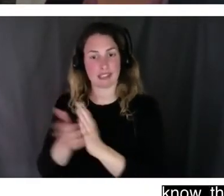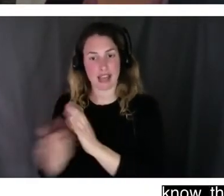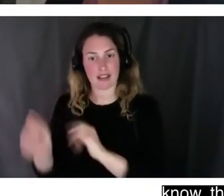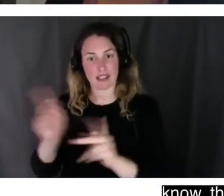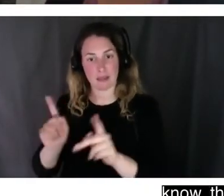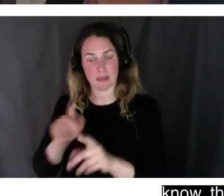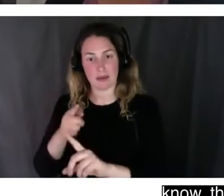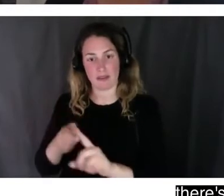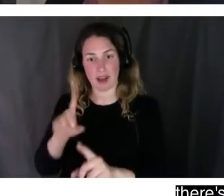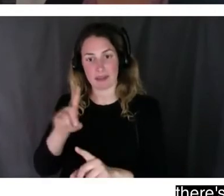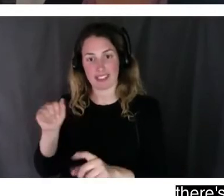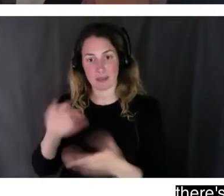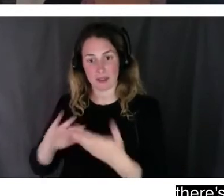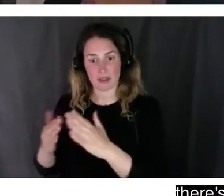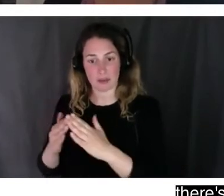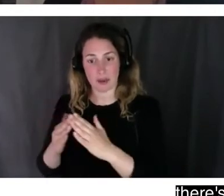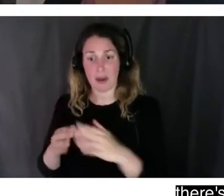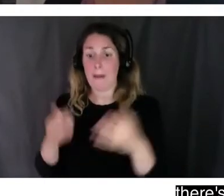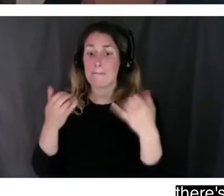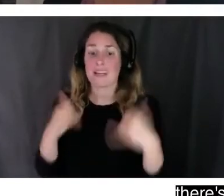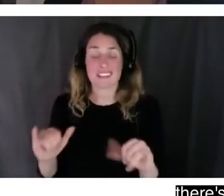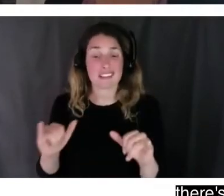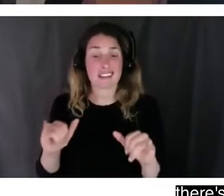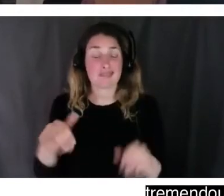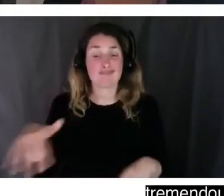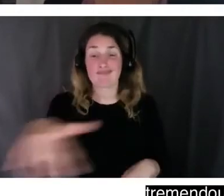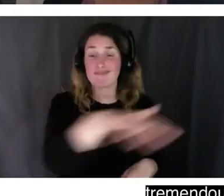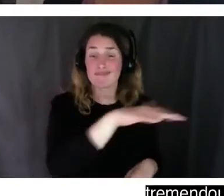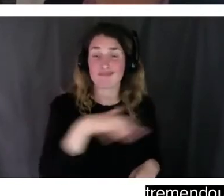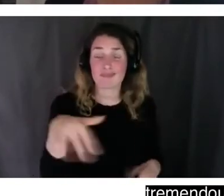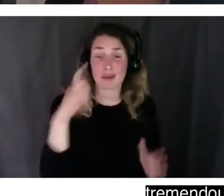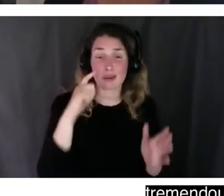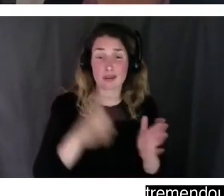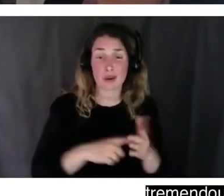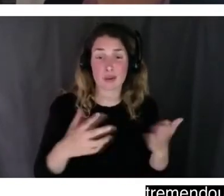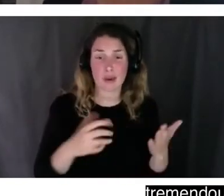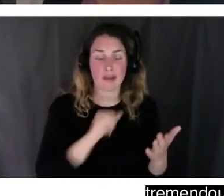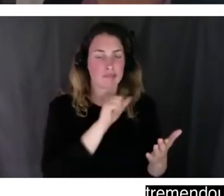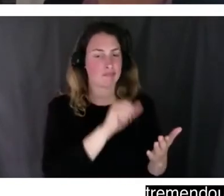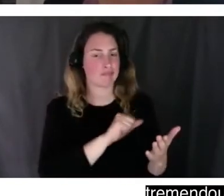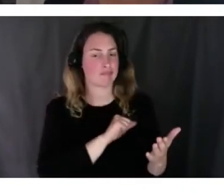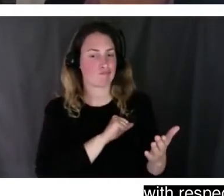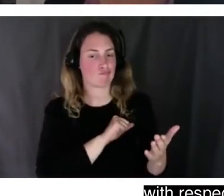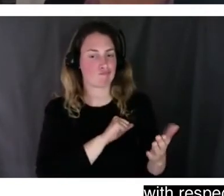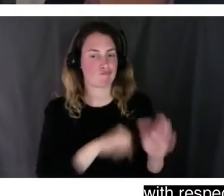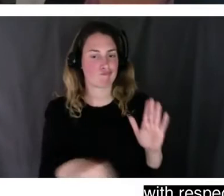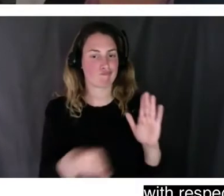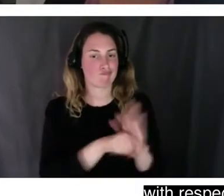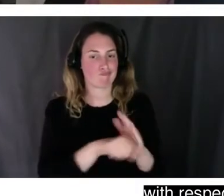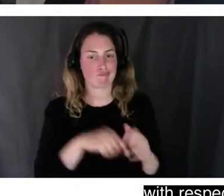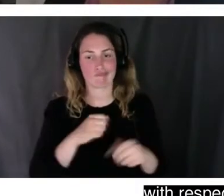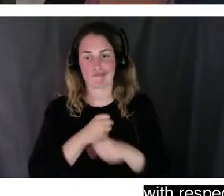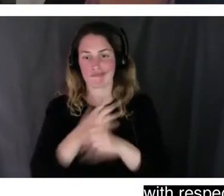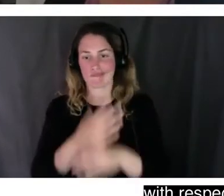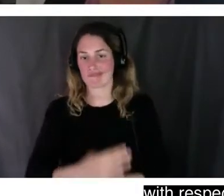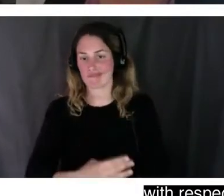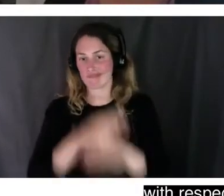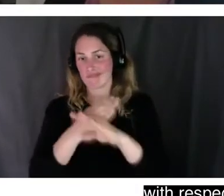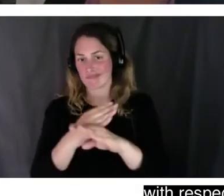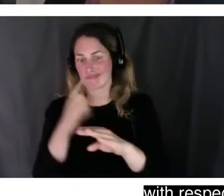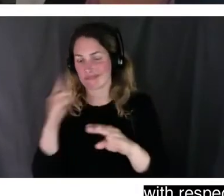still attitudinal barriers. There's no question that there's a tremendous amount of attitudinal barriers with respect